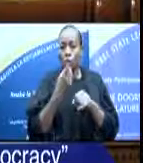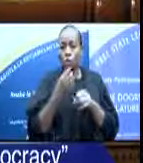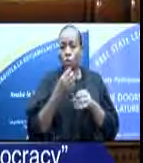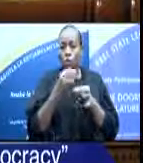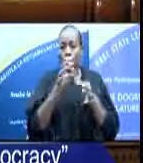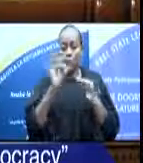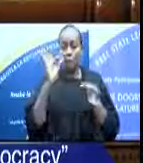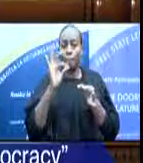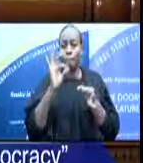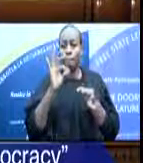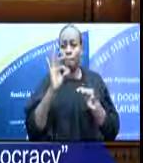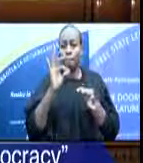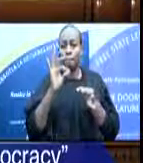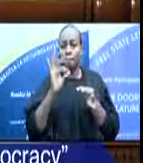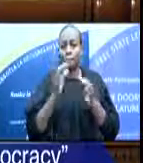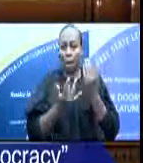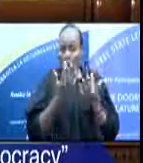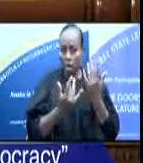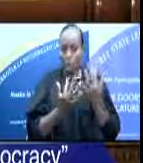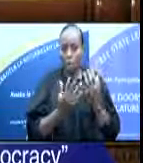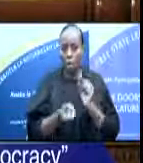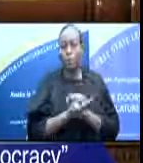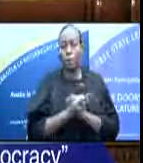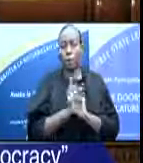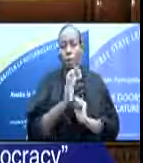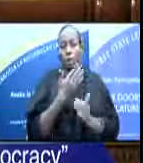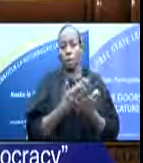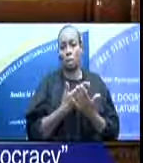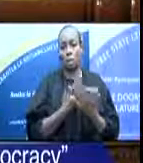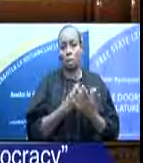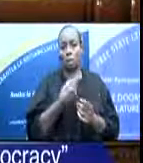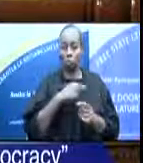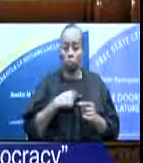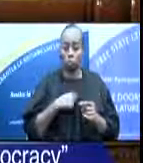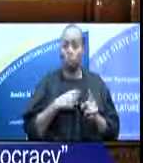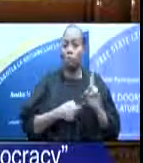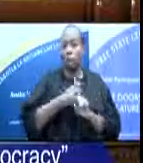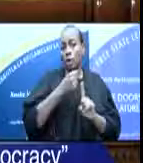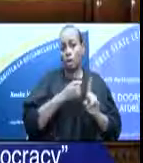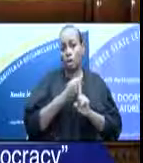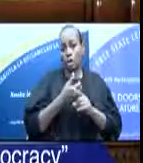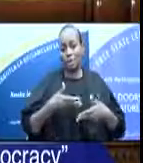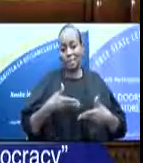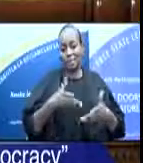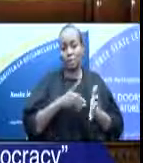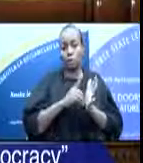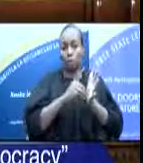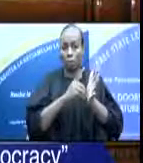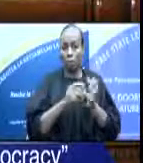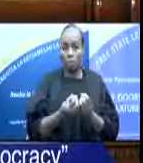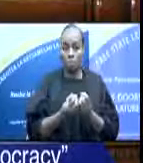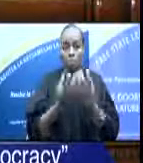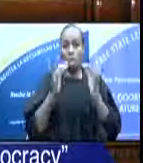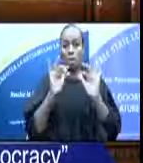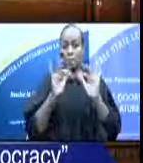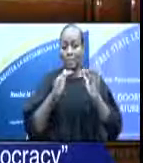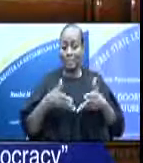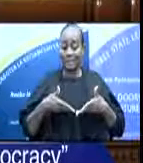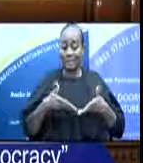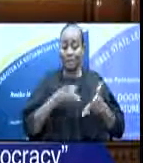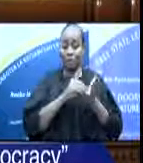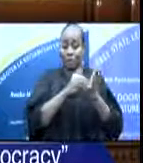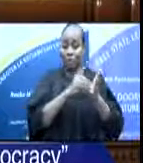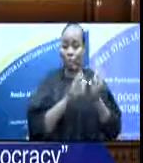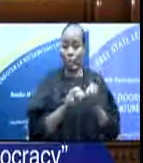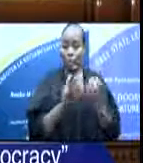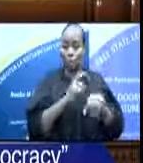attention we receive when sharing the going gossip of a person fighting for service delivery. Many times it is not service delivery, but